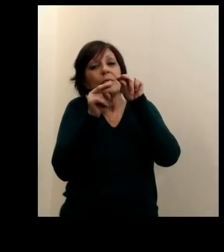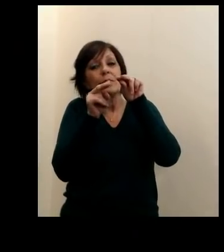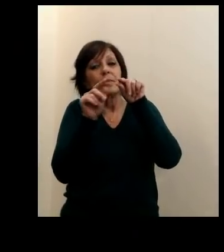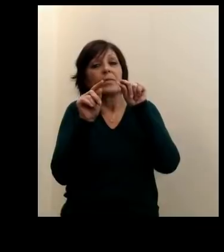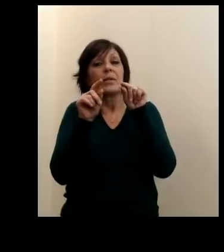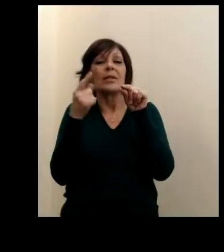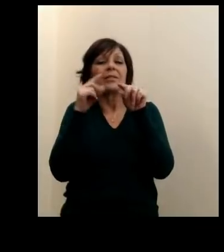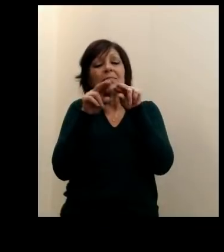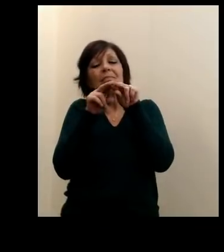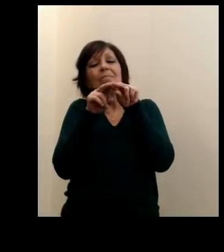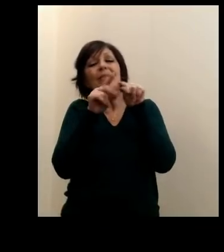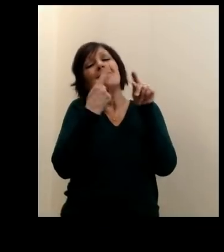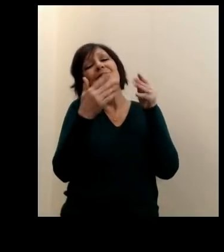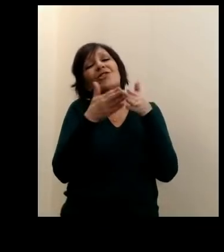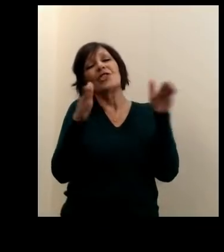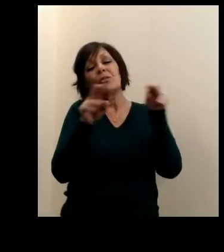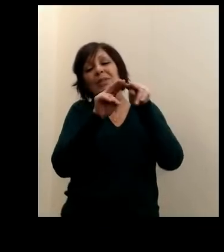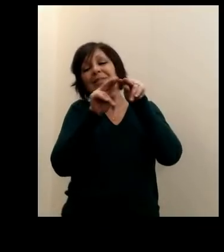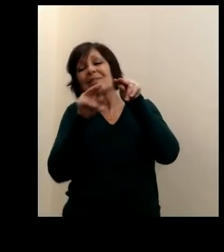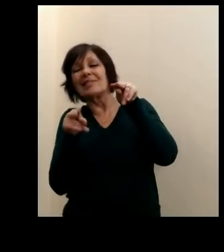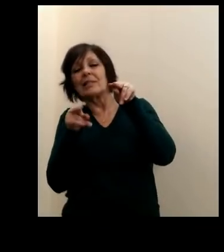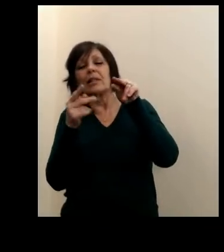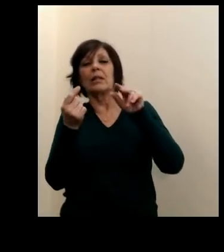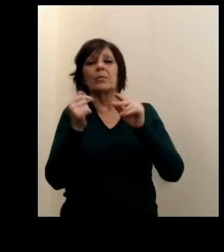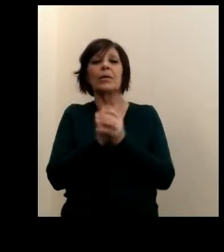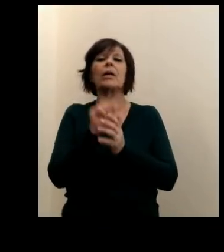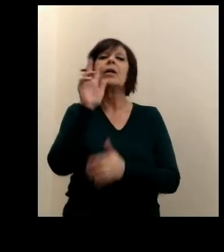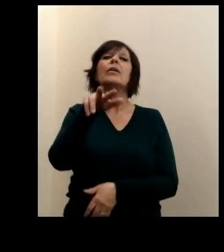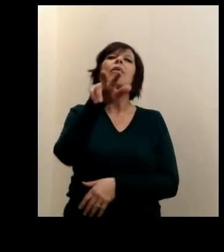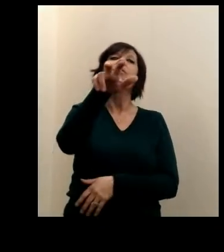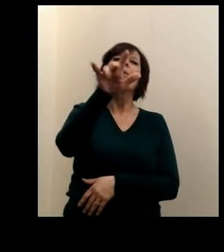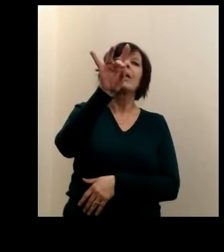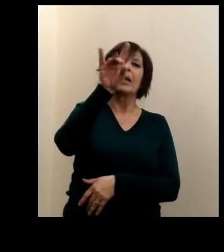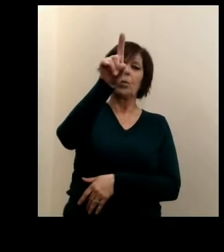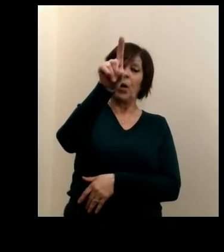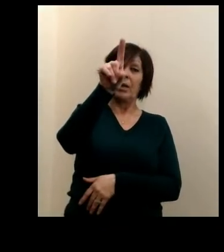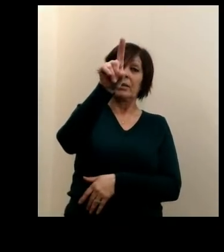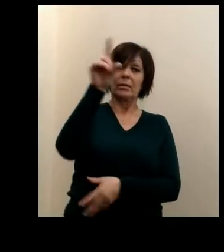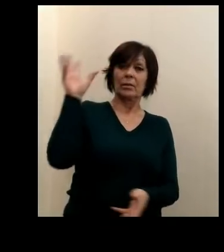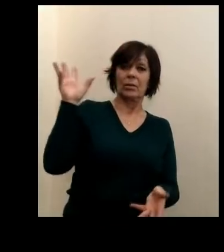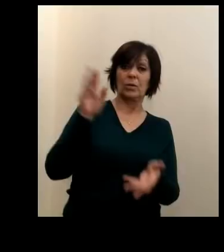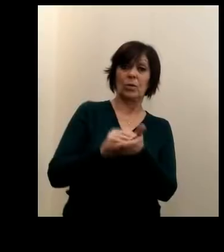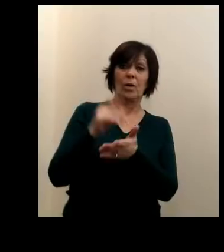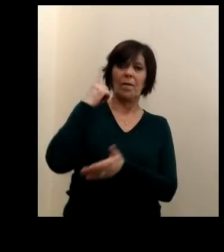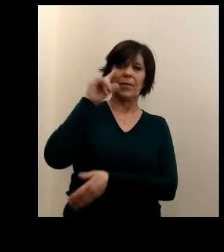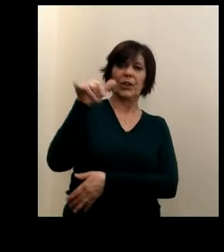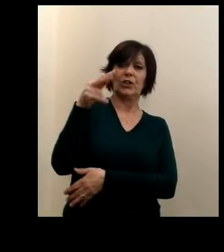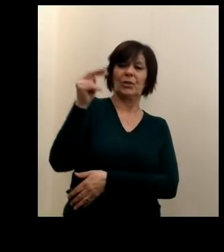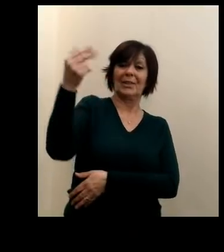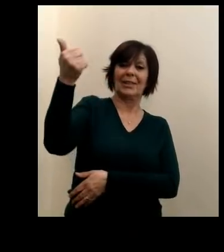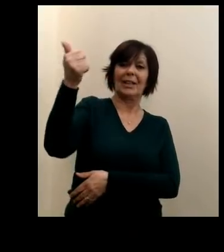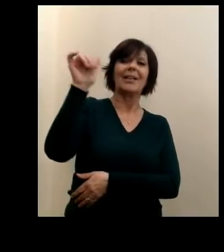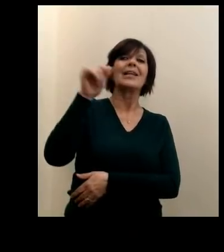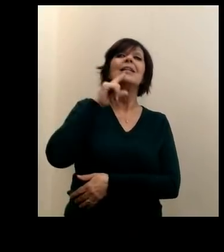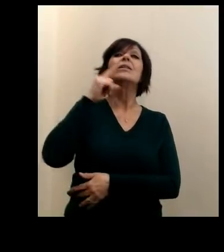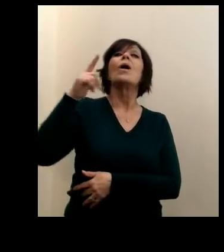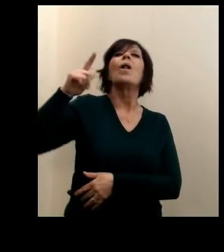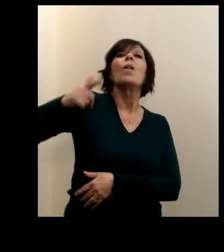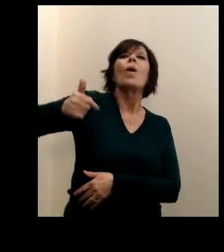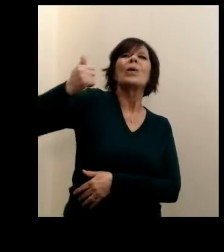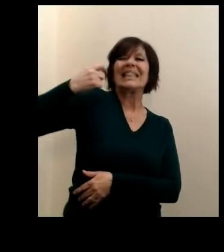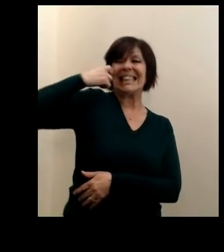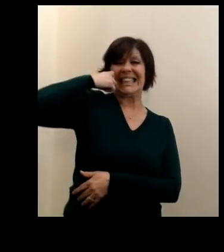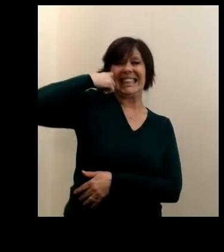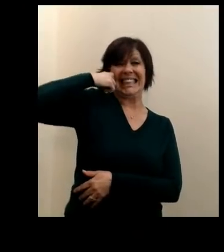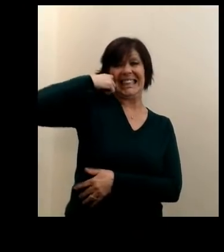general drop in hospitalizations. The 381 total for January 10th is the lowest that we've seen in the